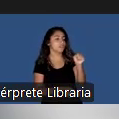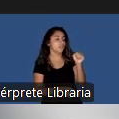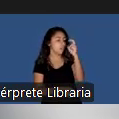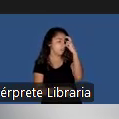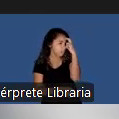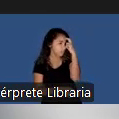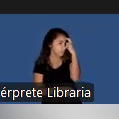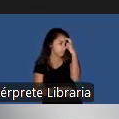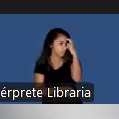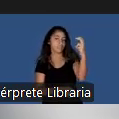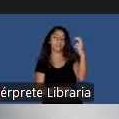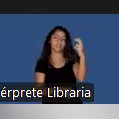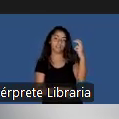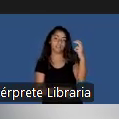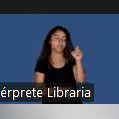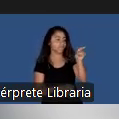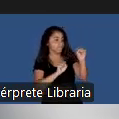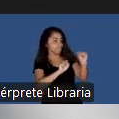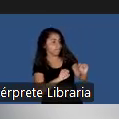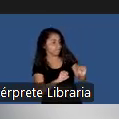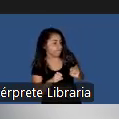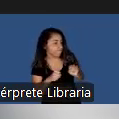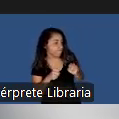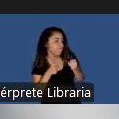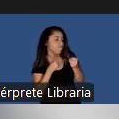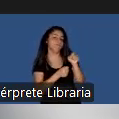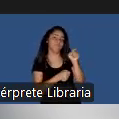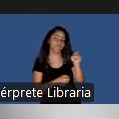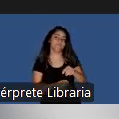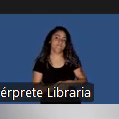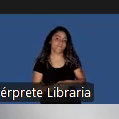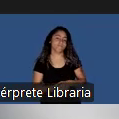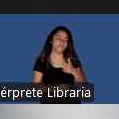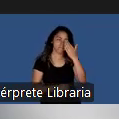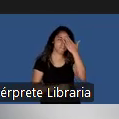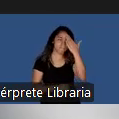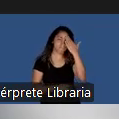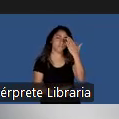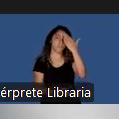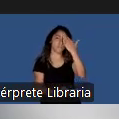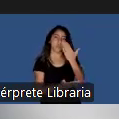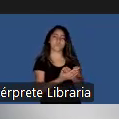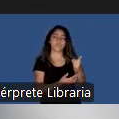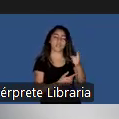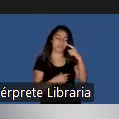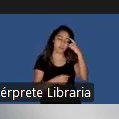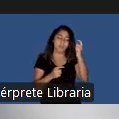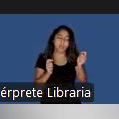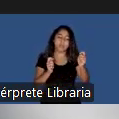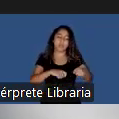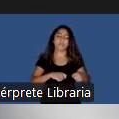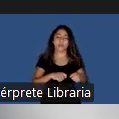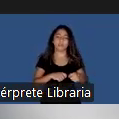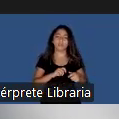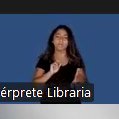You are one of the most intelligent people I've ever met, and one of the most hardworking people I've